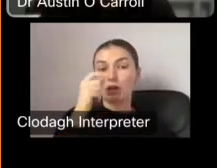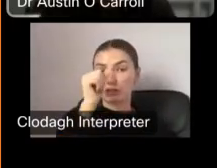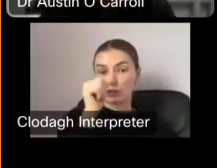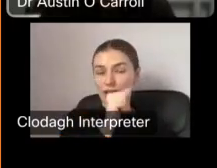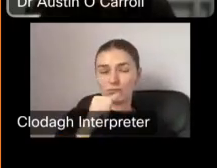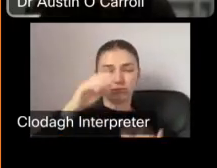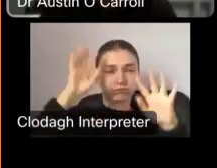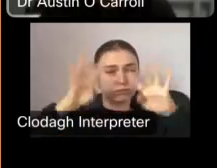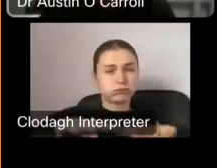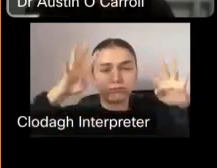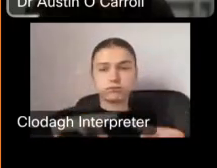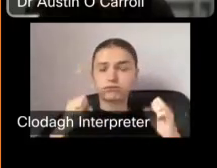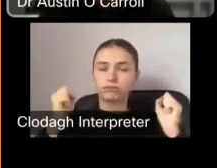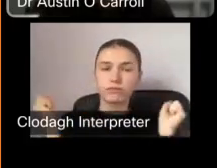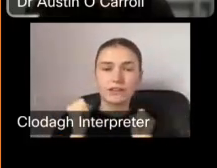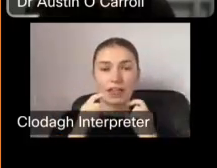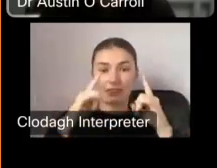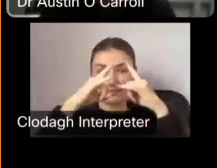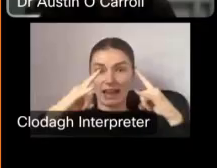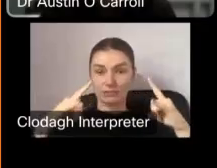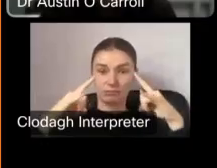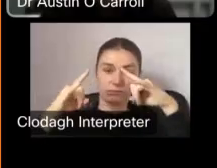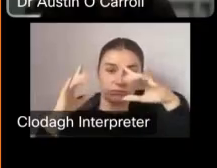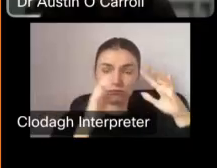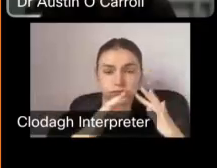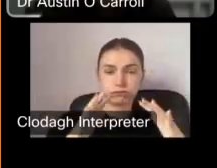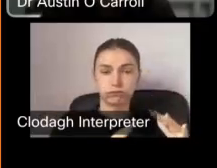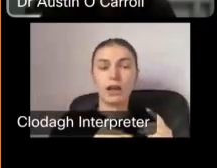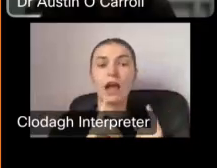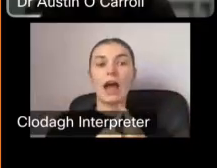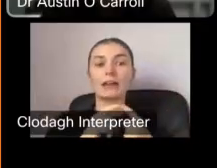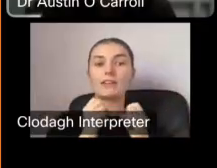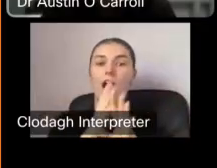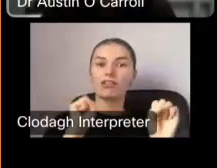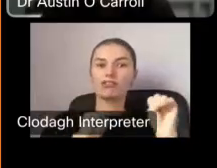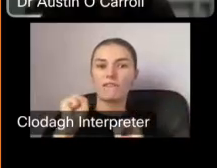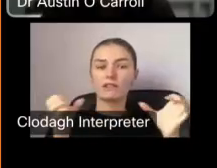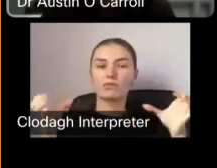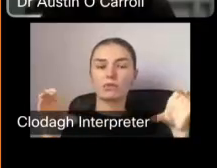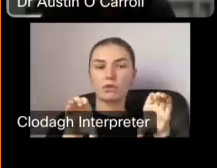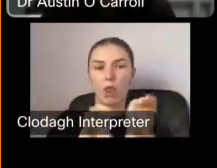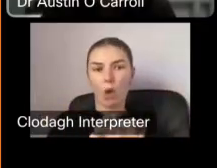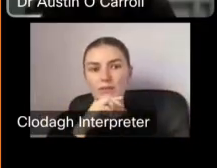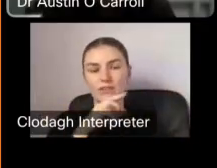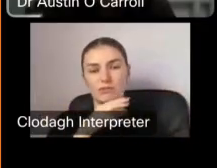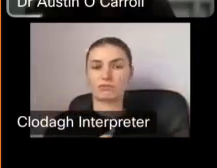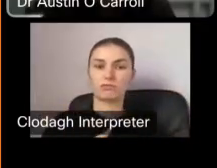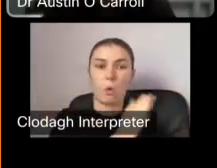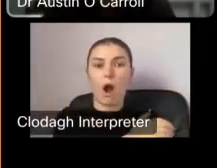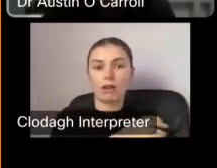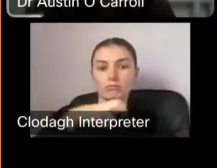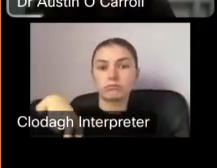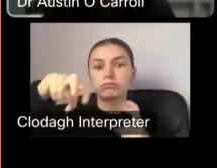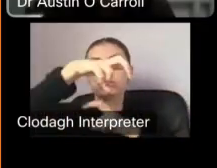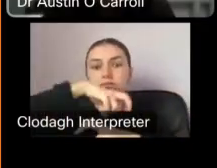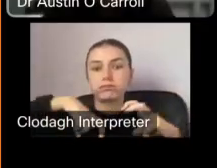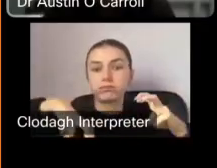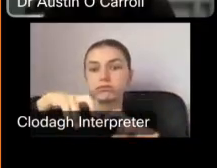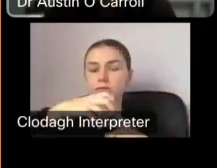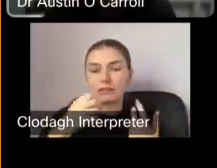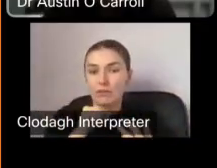cold, and their tent was blown down. And because all services were closed, they were wandering around with nowhere to go. And eventually he developed